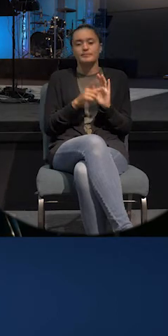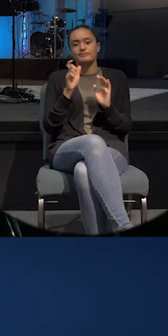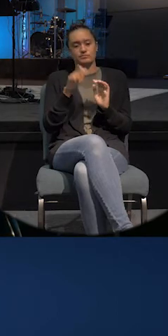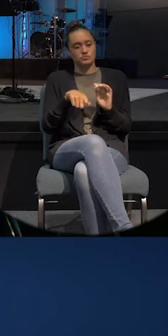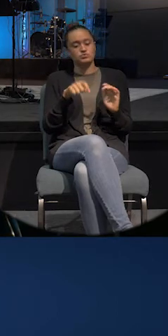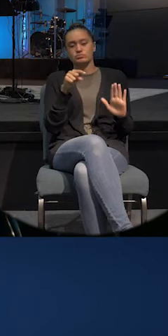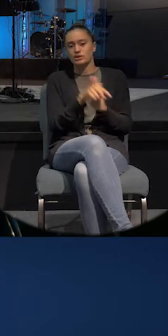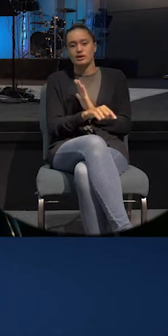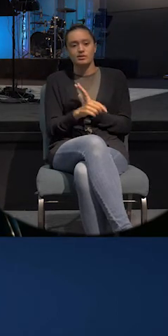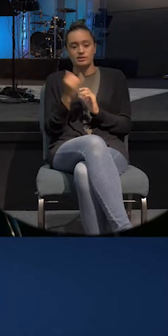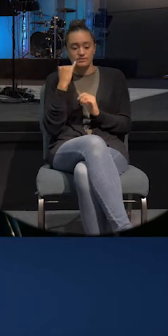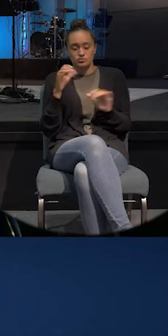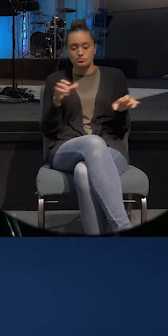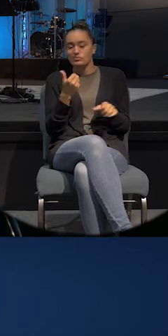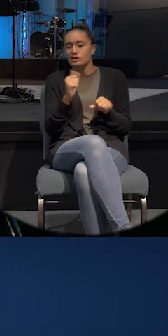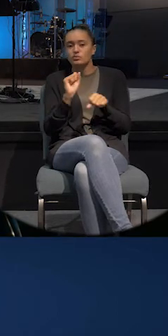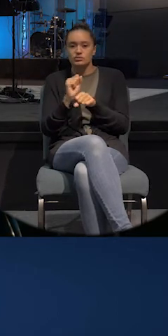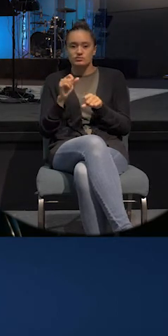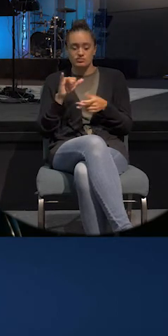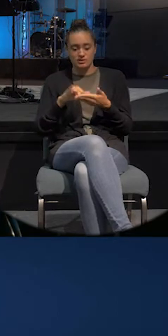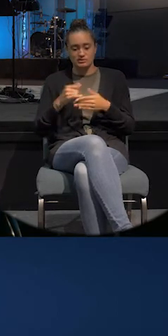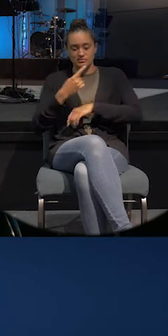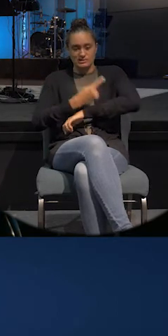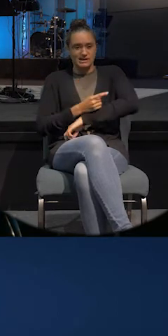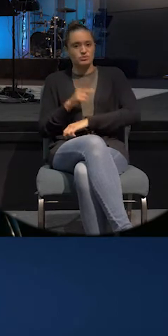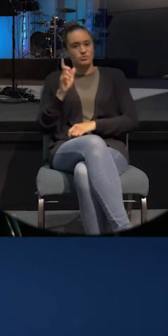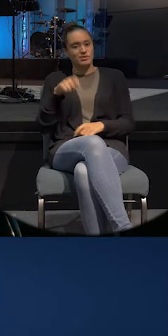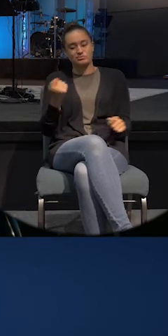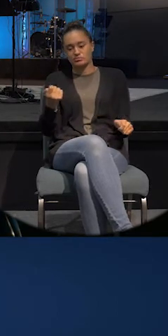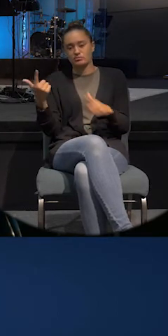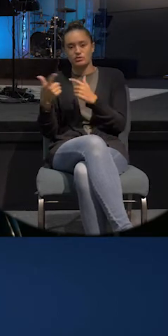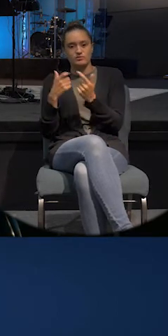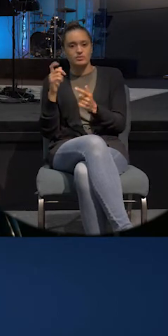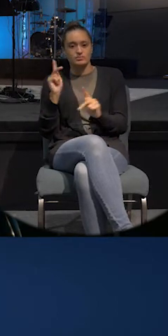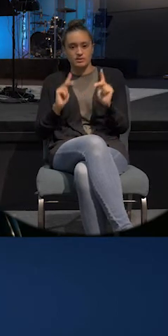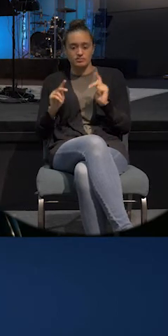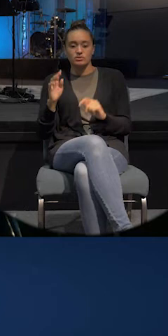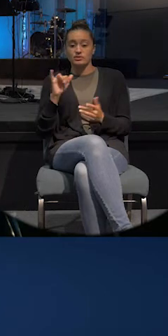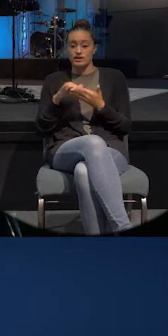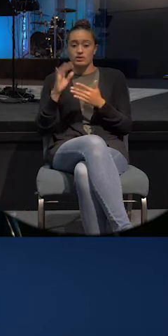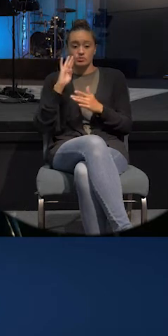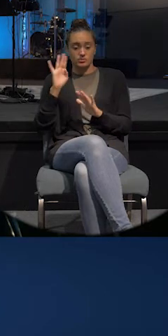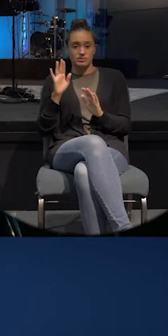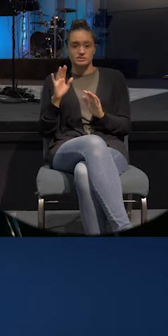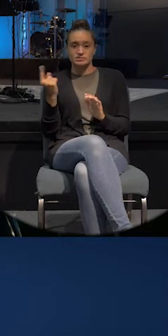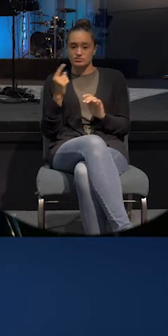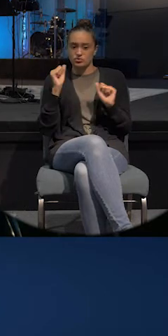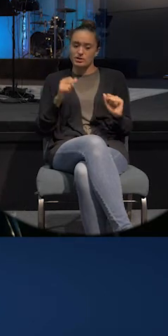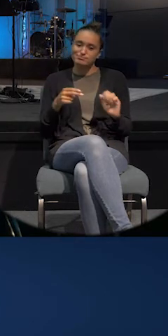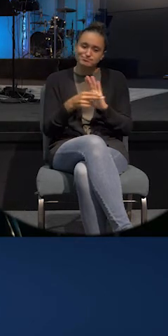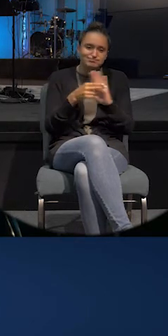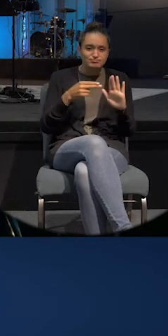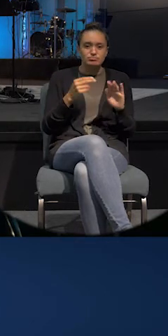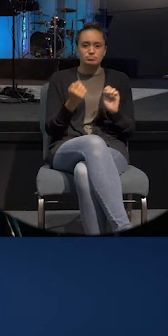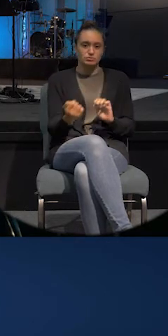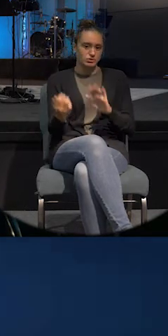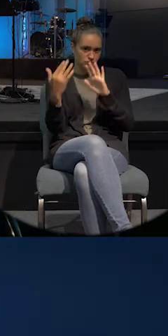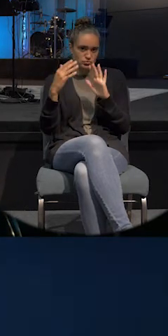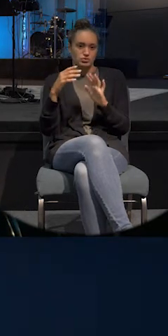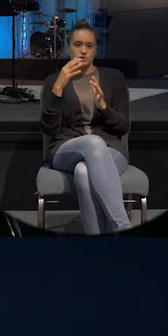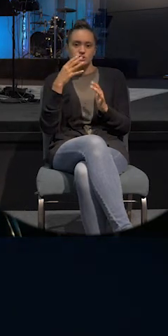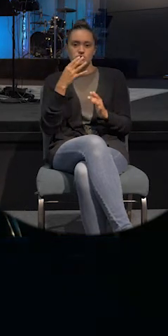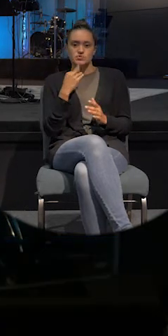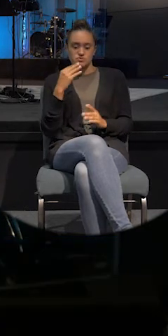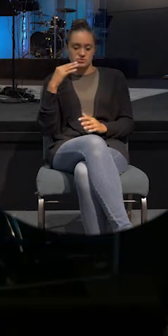from his people." This is going to be a charge they can bring against him before the Jewish religious court. And Jesus knew